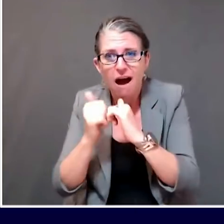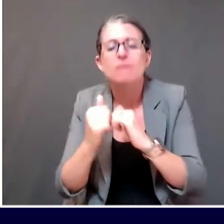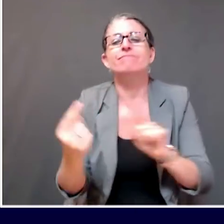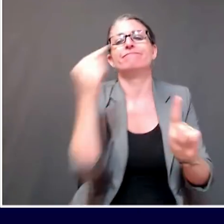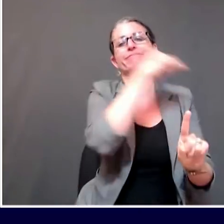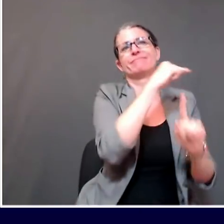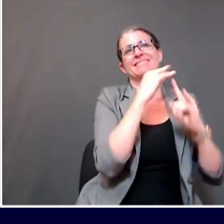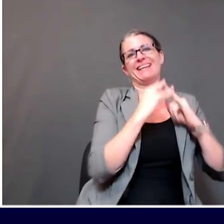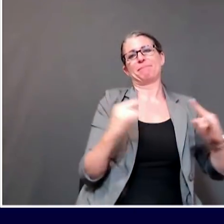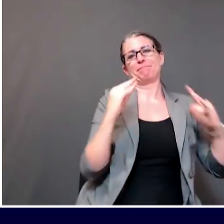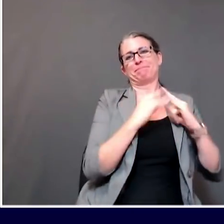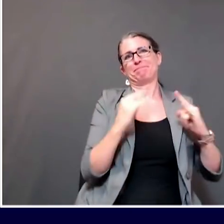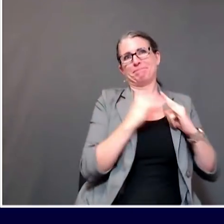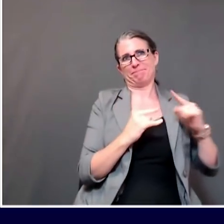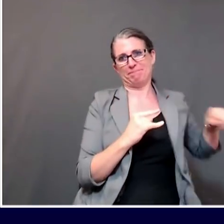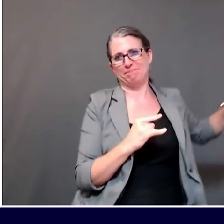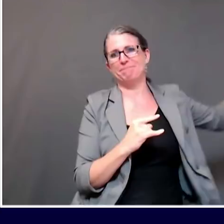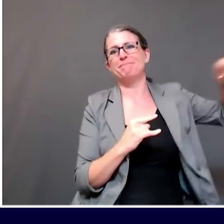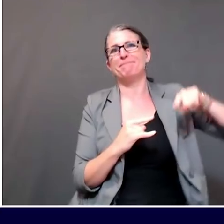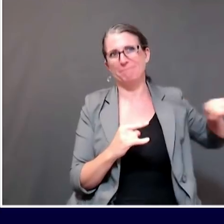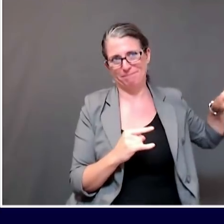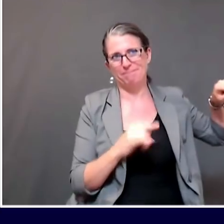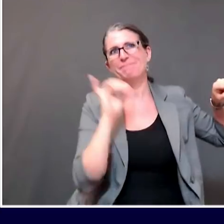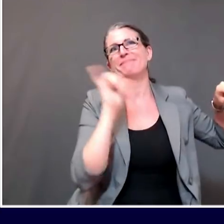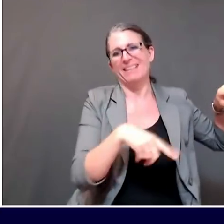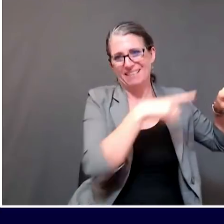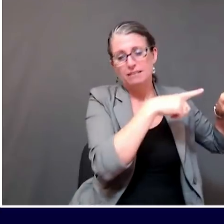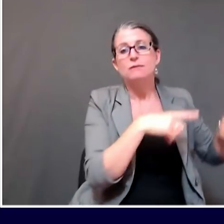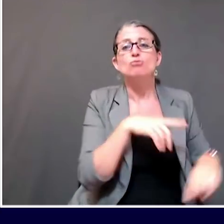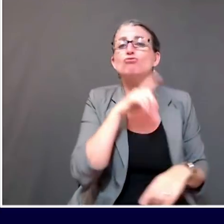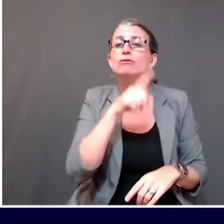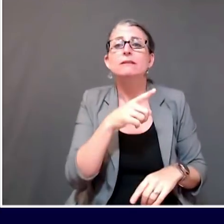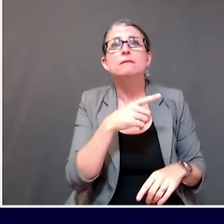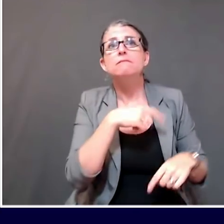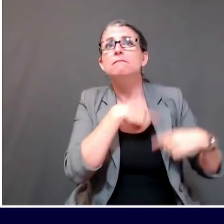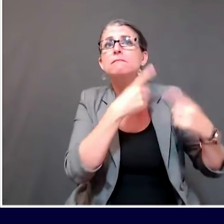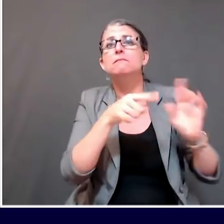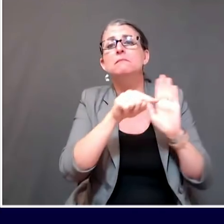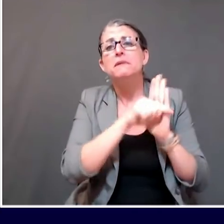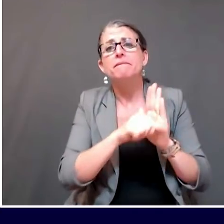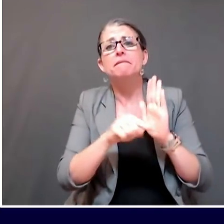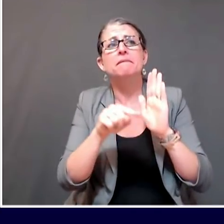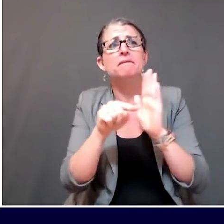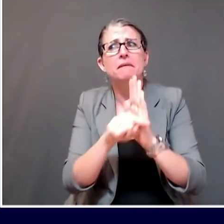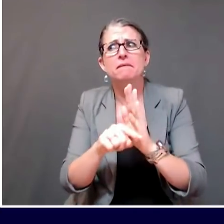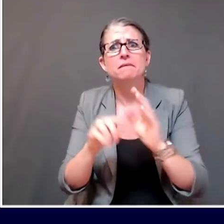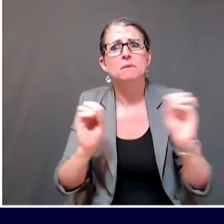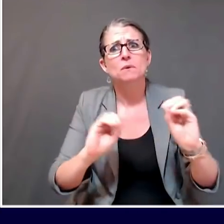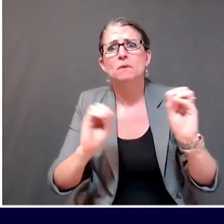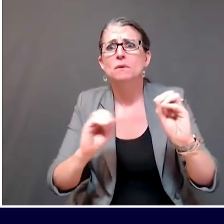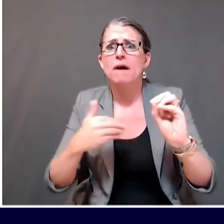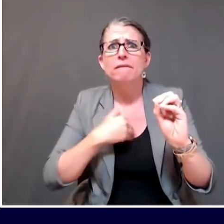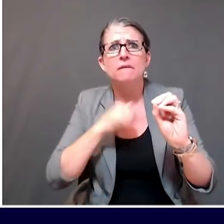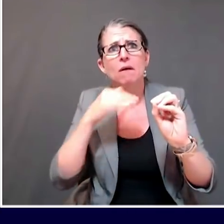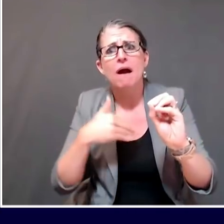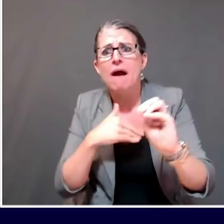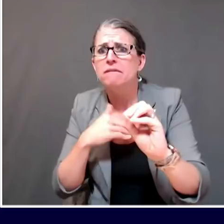camp had tested negative multiple times, including before they even arrived at the